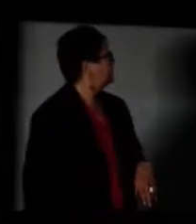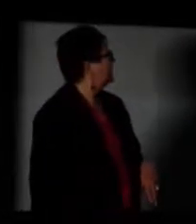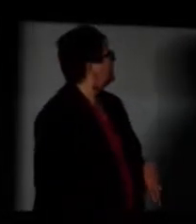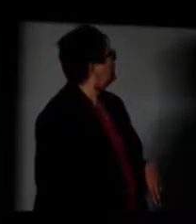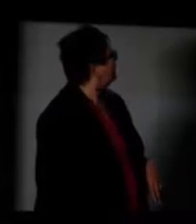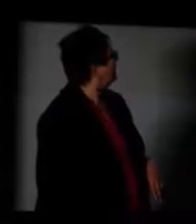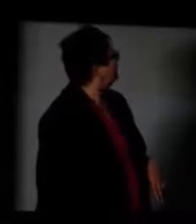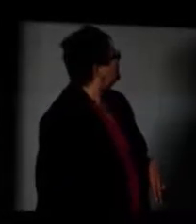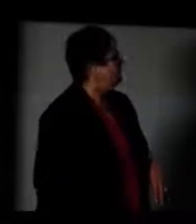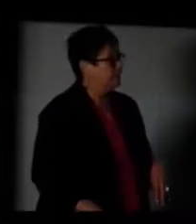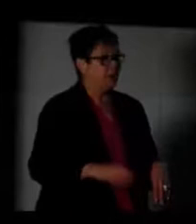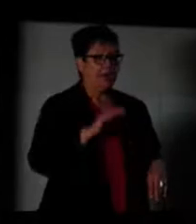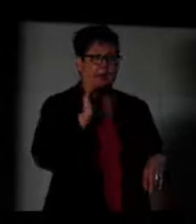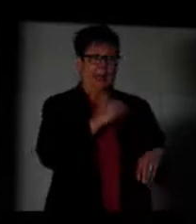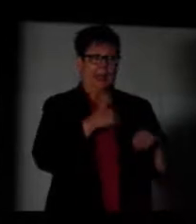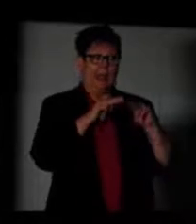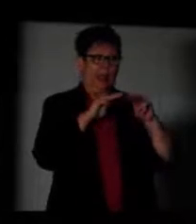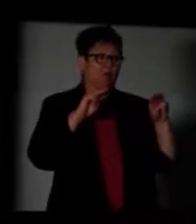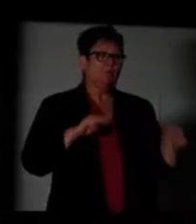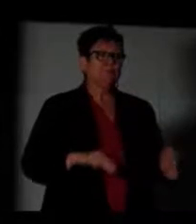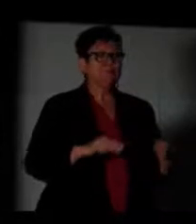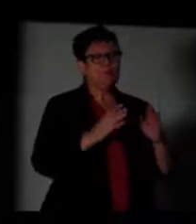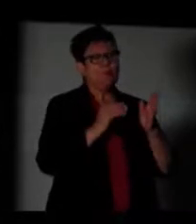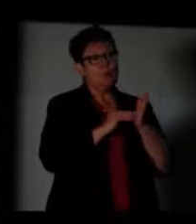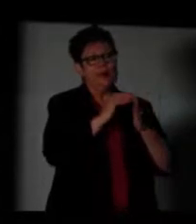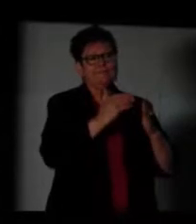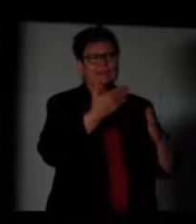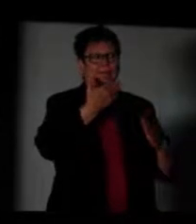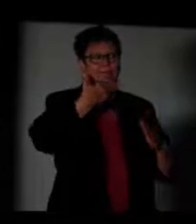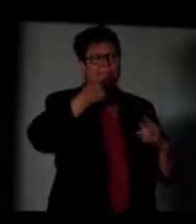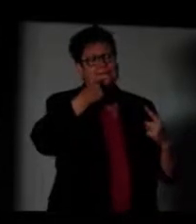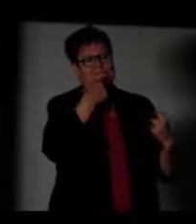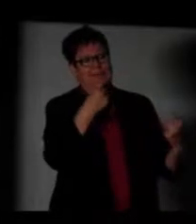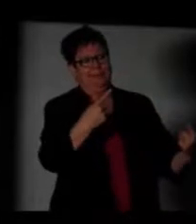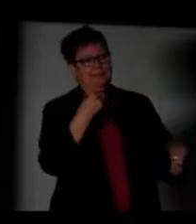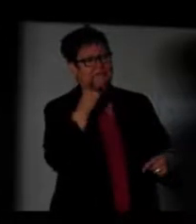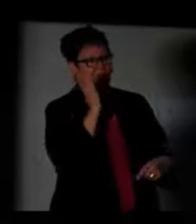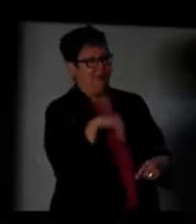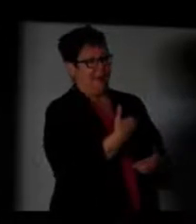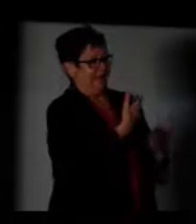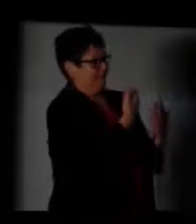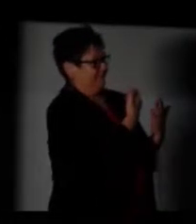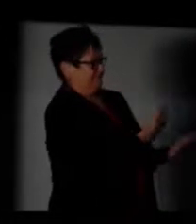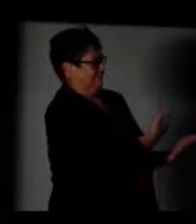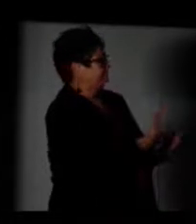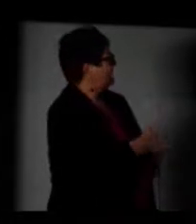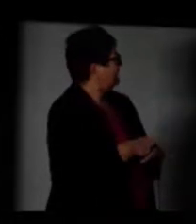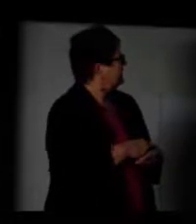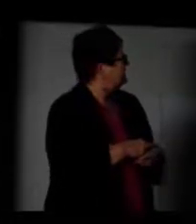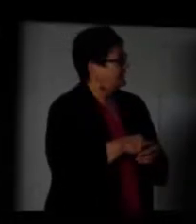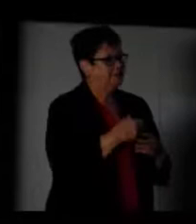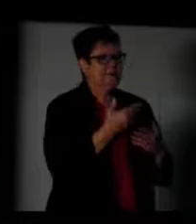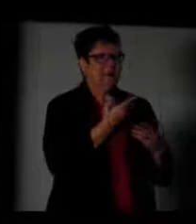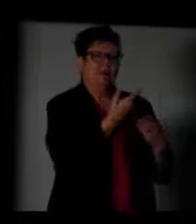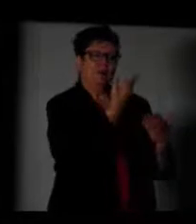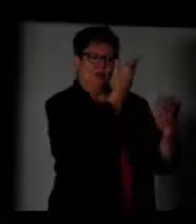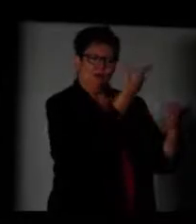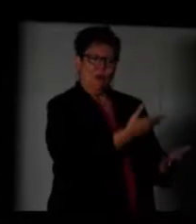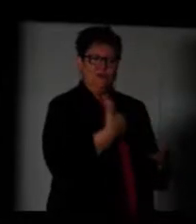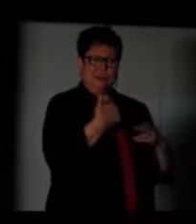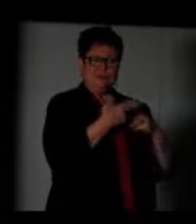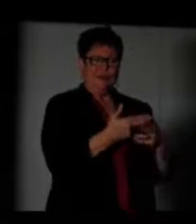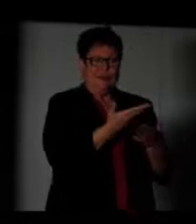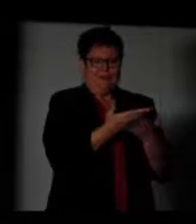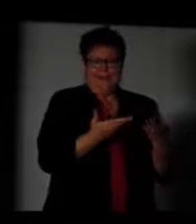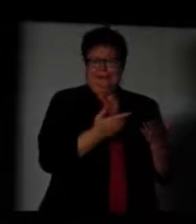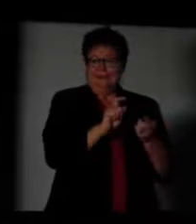So museums like our own are often best known for these sorts of specimens. What I often refer to as specimens that change the way we think. In the